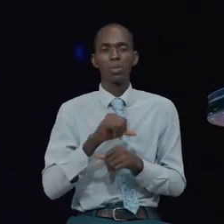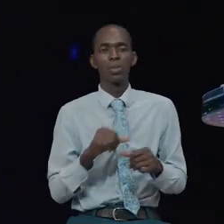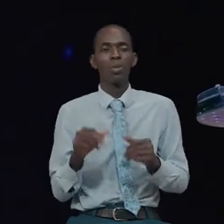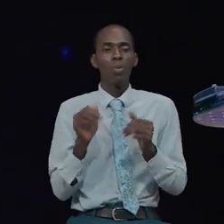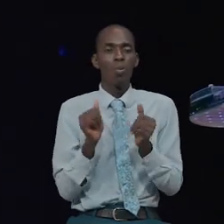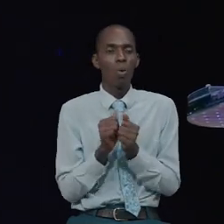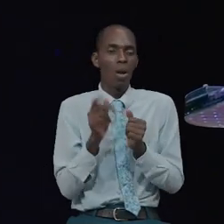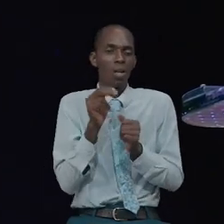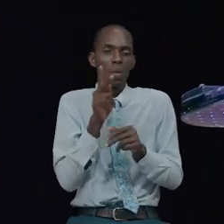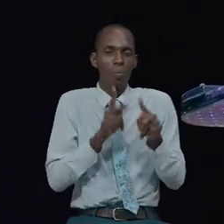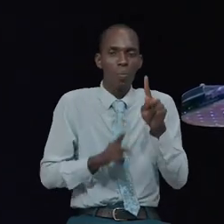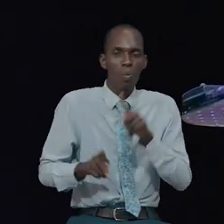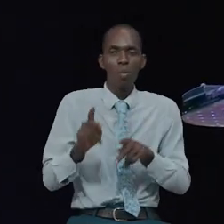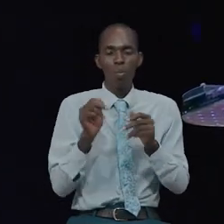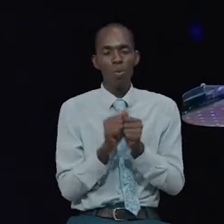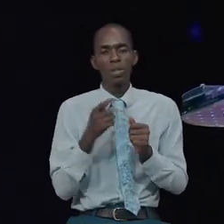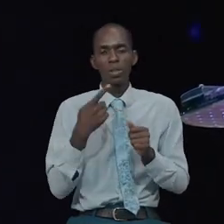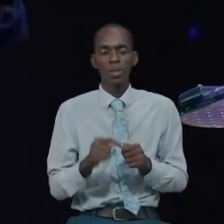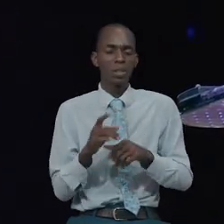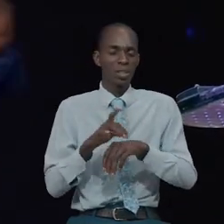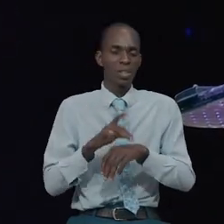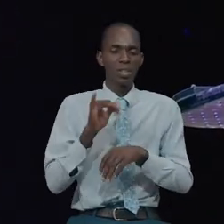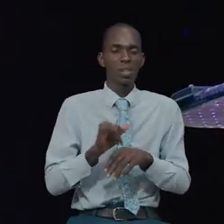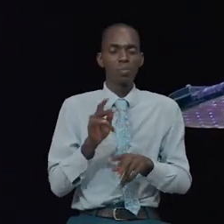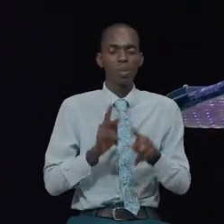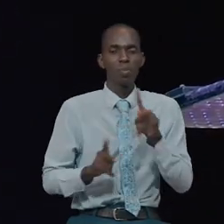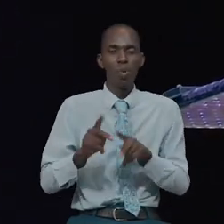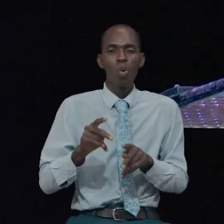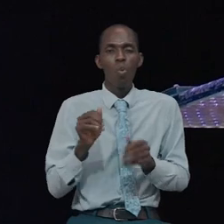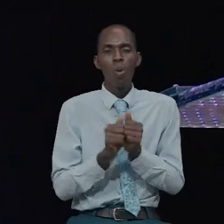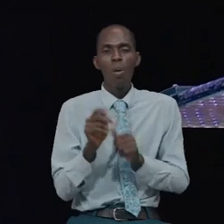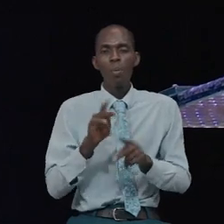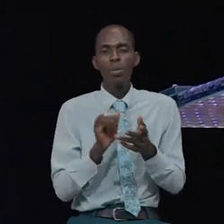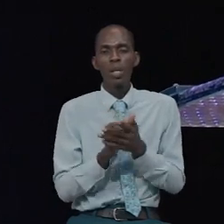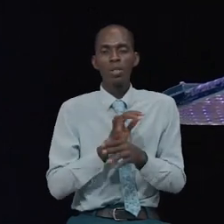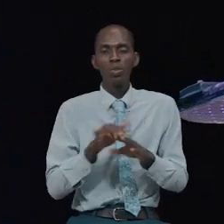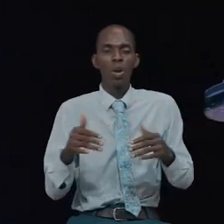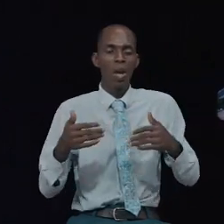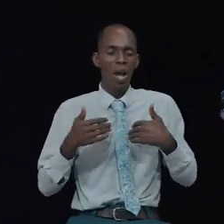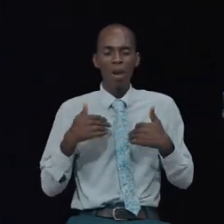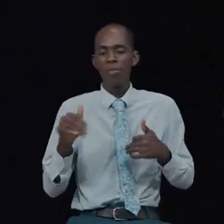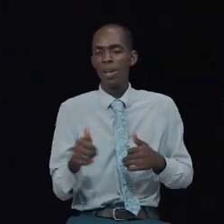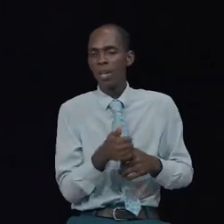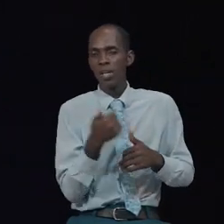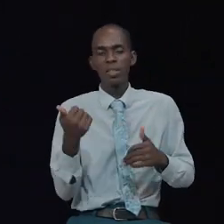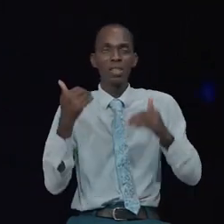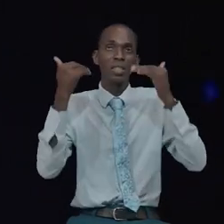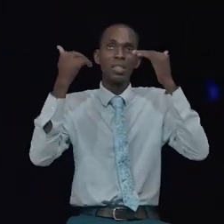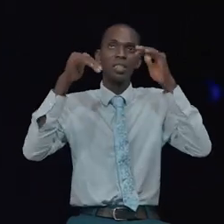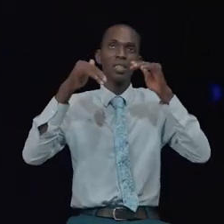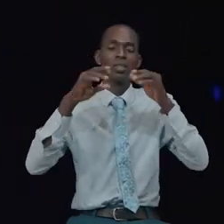the people, with the heathen, with the people that do not have any standard, so that